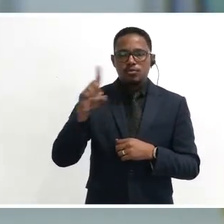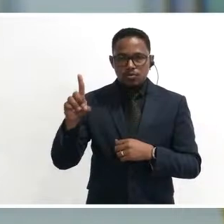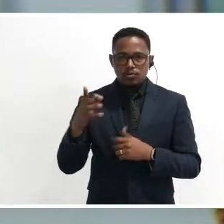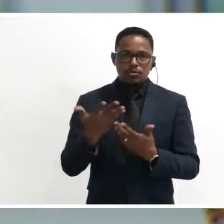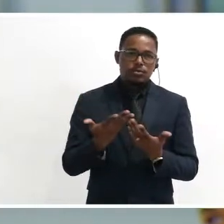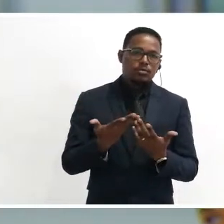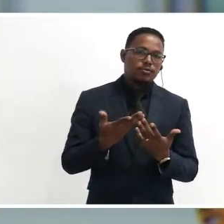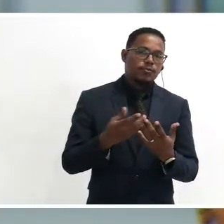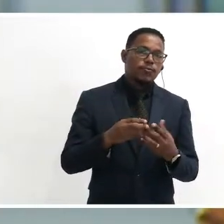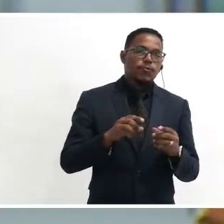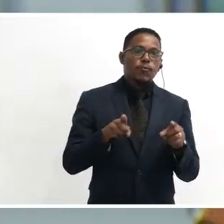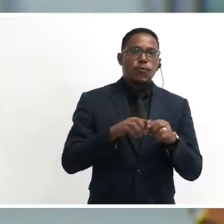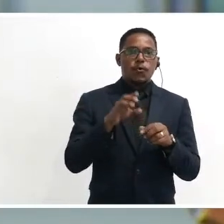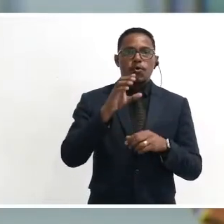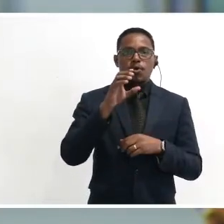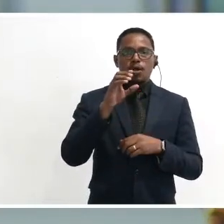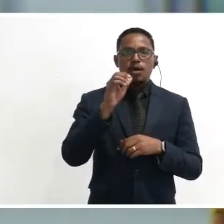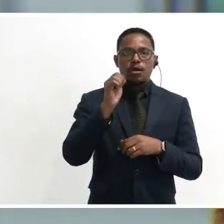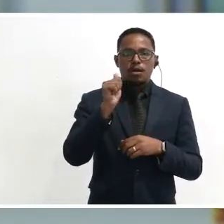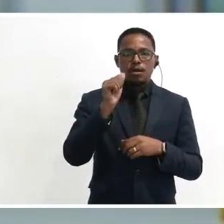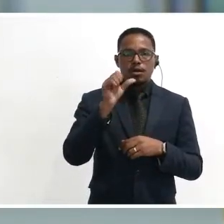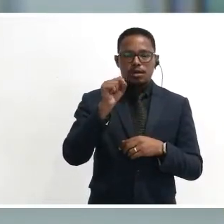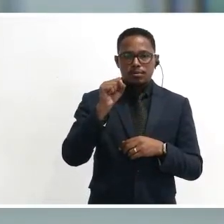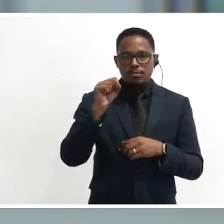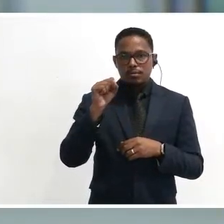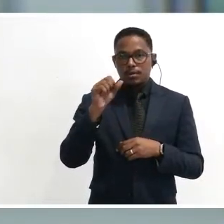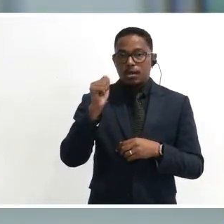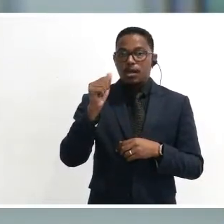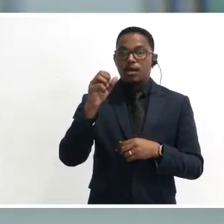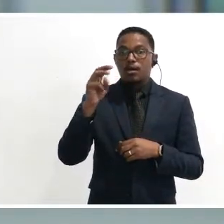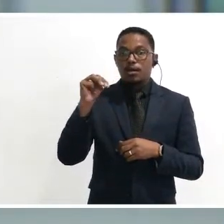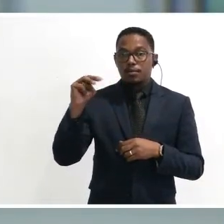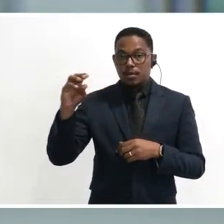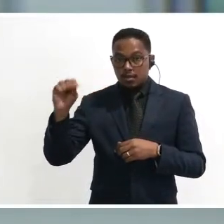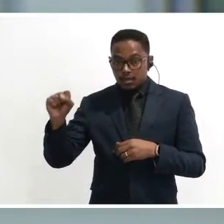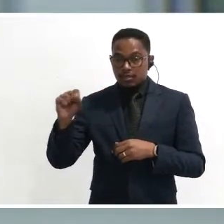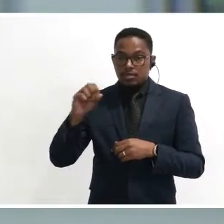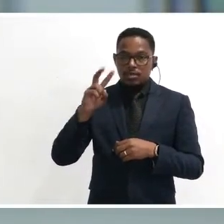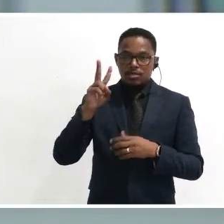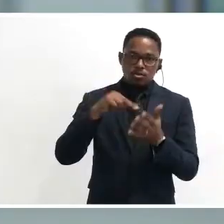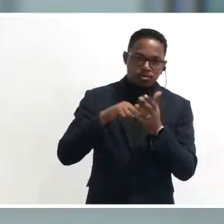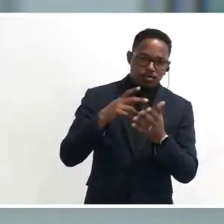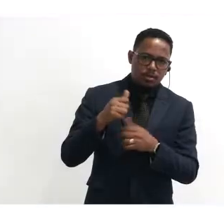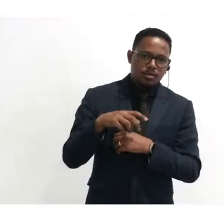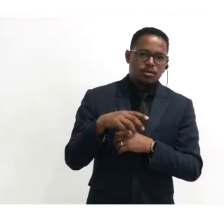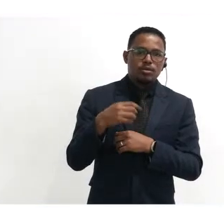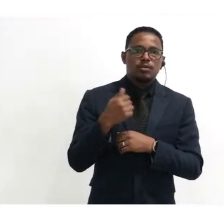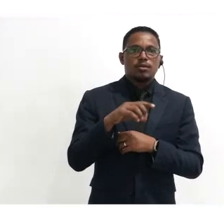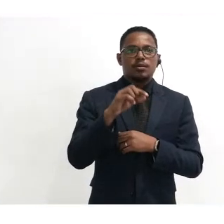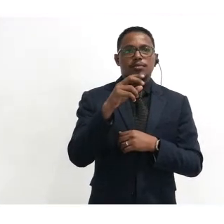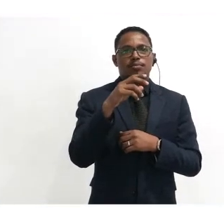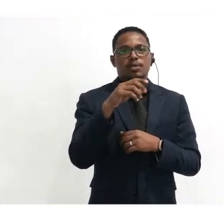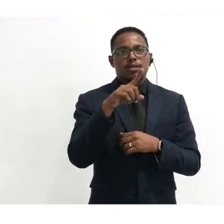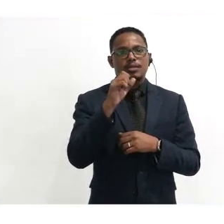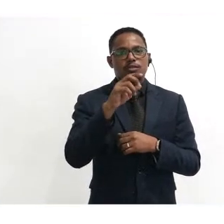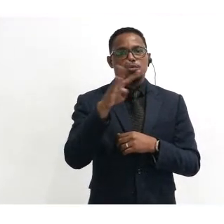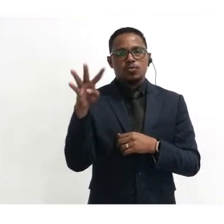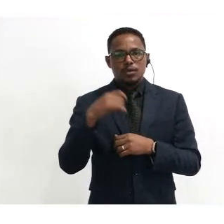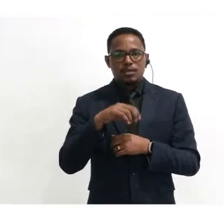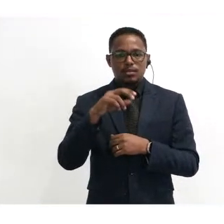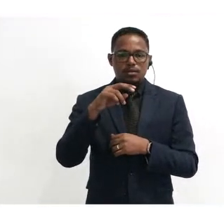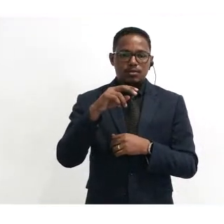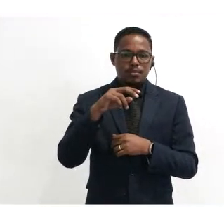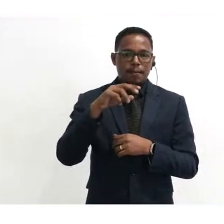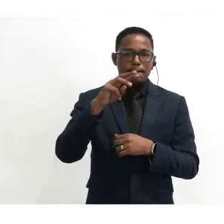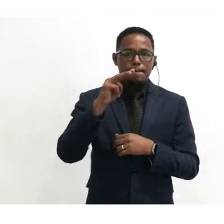AMS 2404 for electrolysis nickel plating processes. But what other like